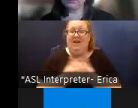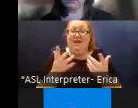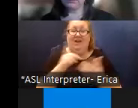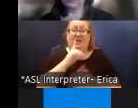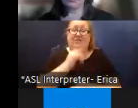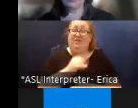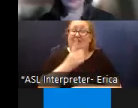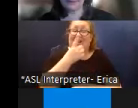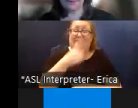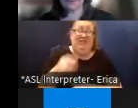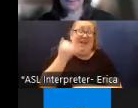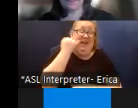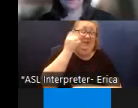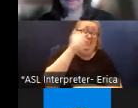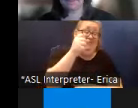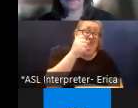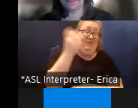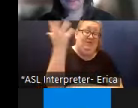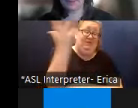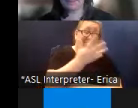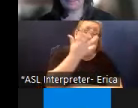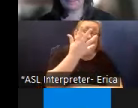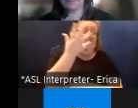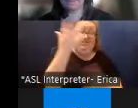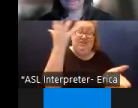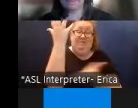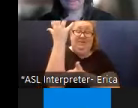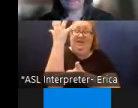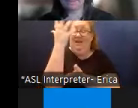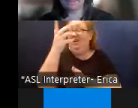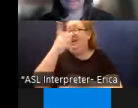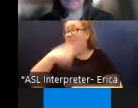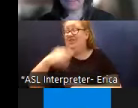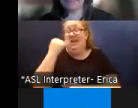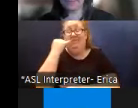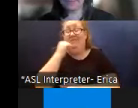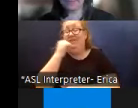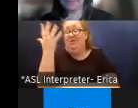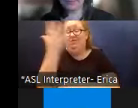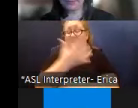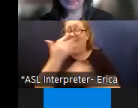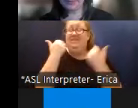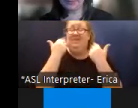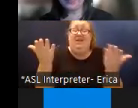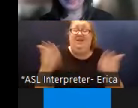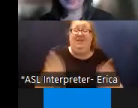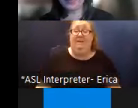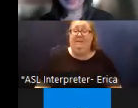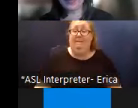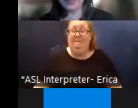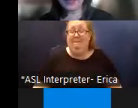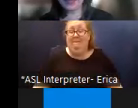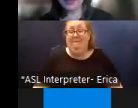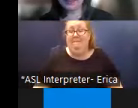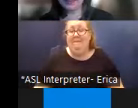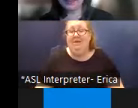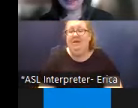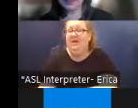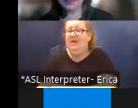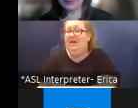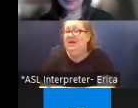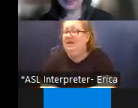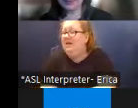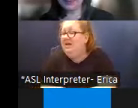damned if you don't. You know, and the unanswerable question, I guess, I'm posing. What do you do? Rain gardens